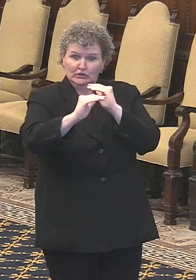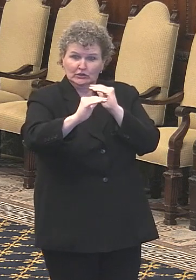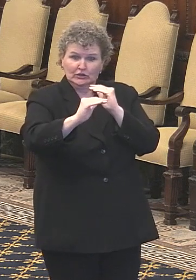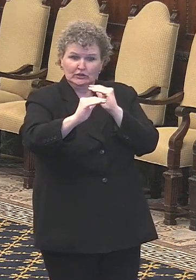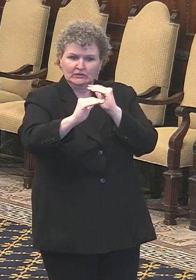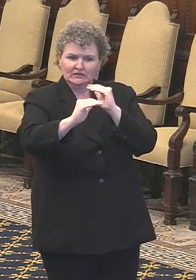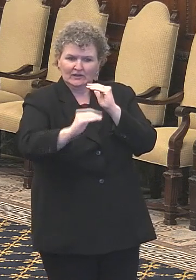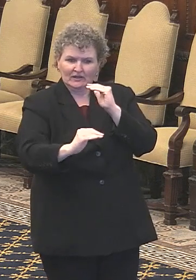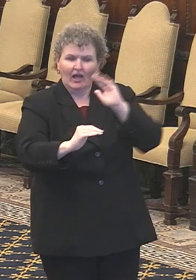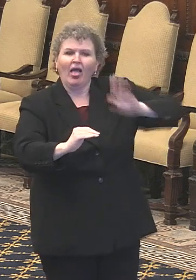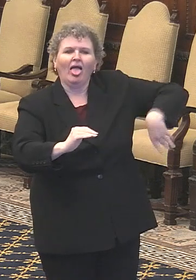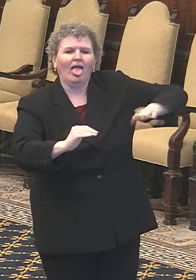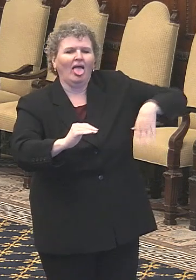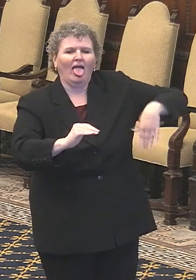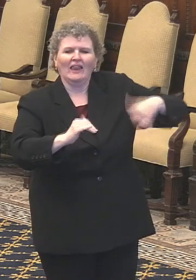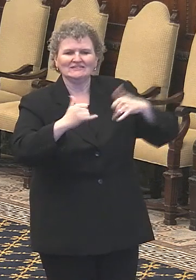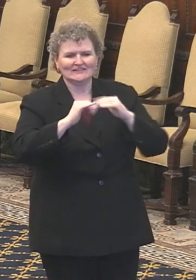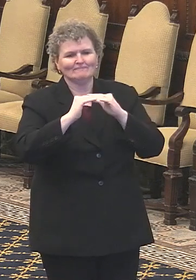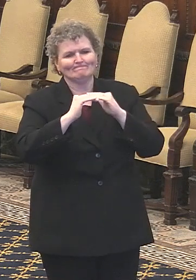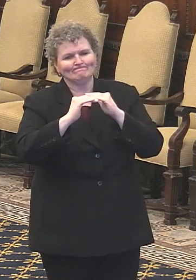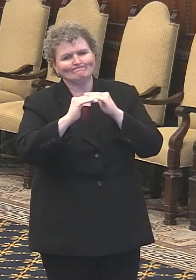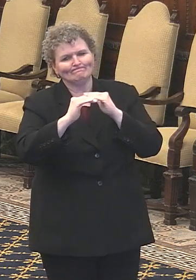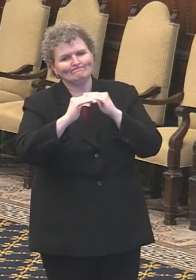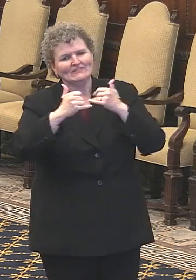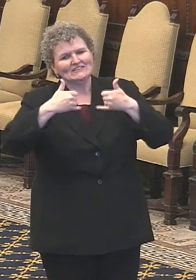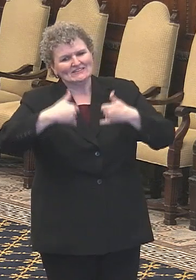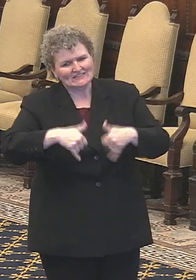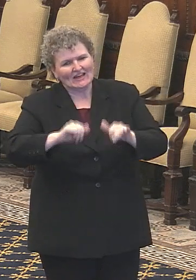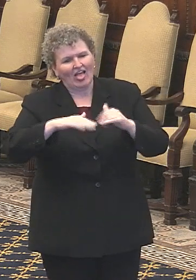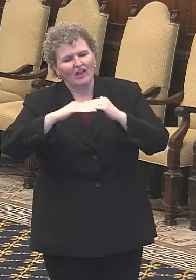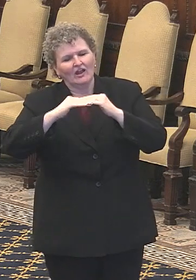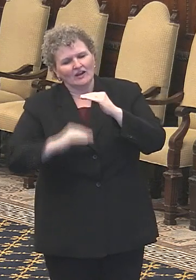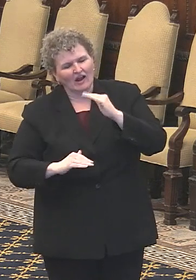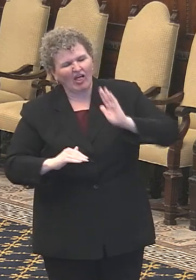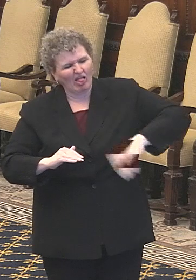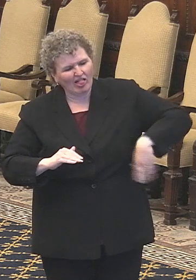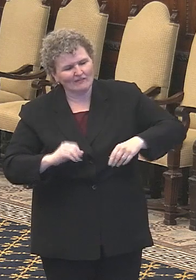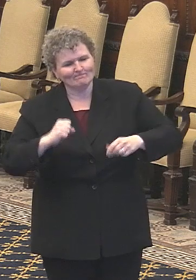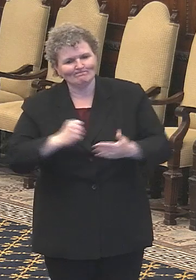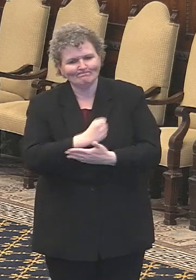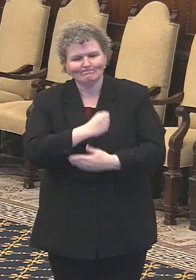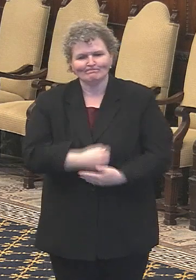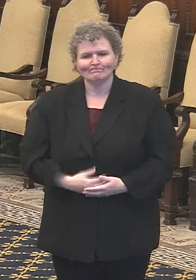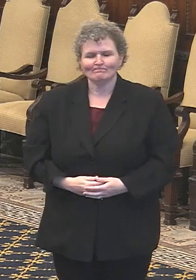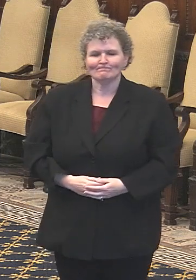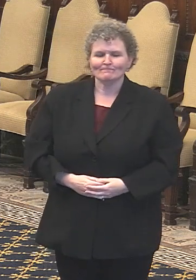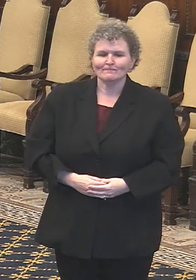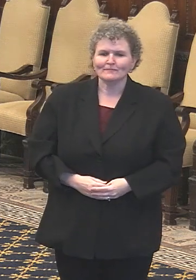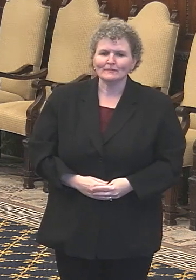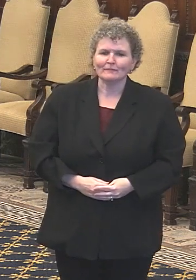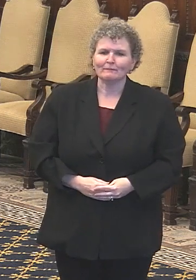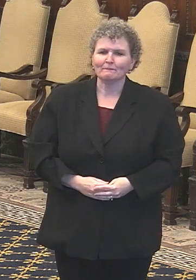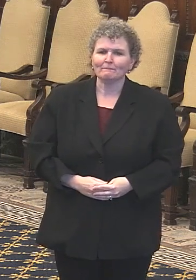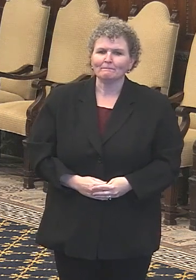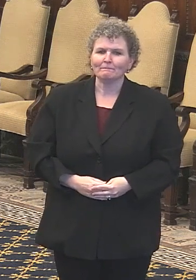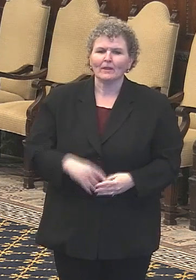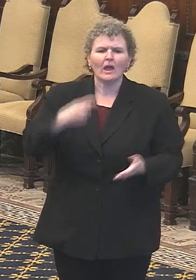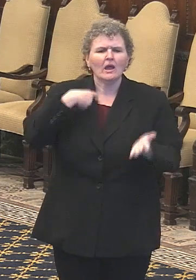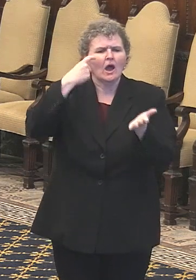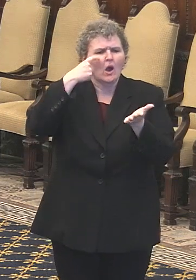that it has clearly happened yet. We're continuing to work with providers across the city with clusters that are in congregate